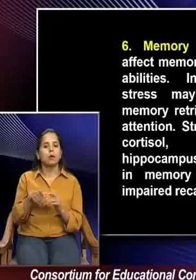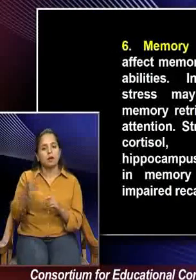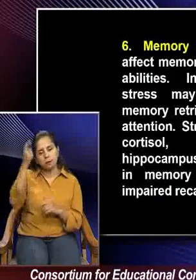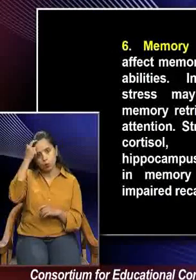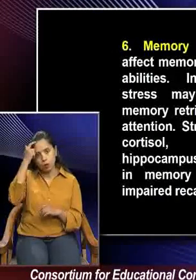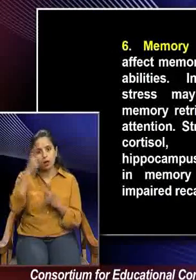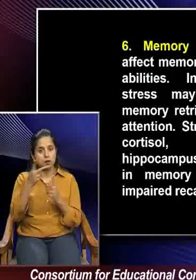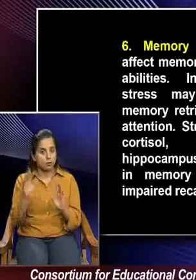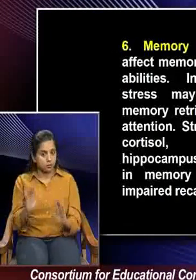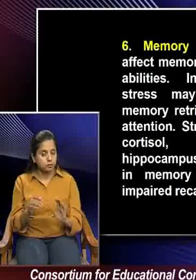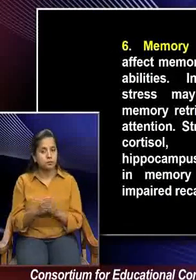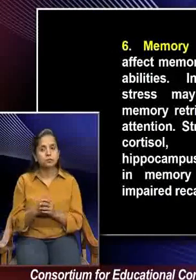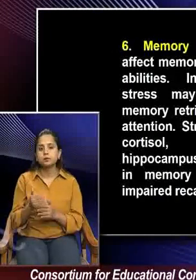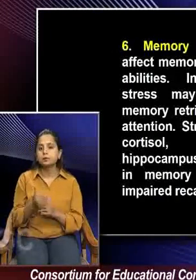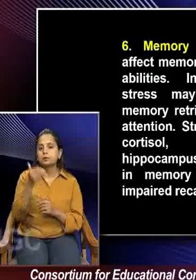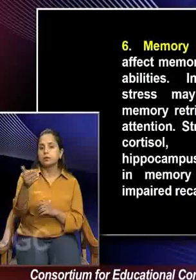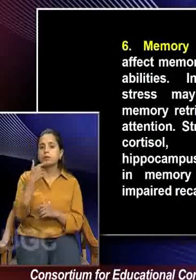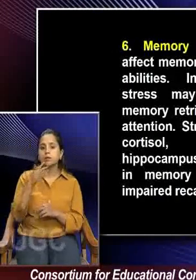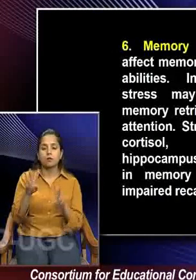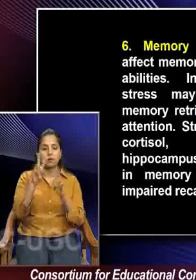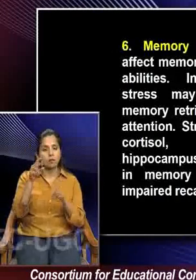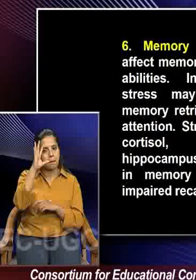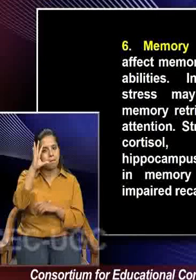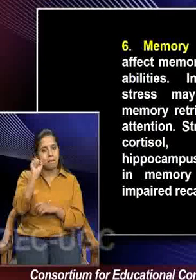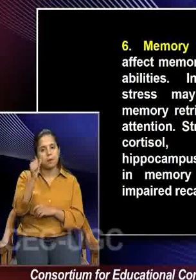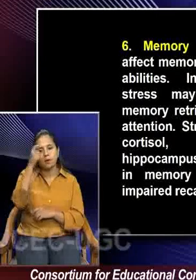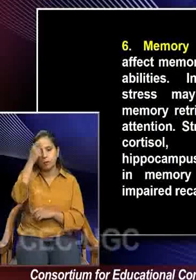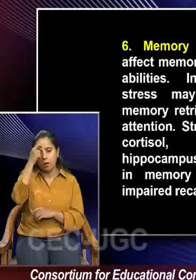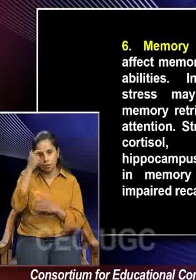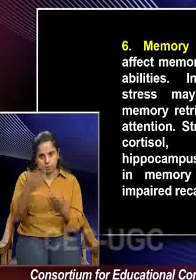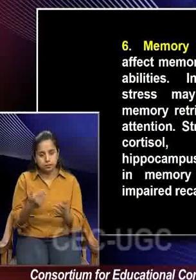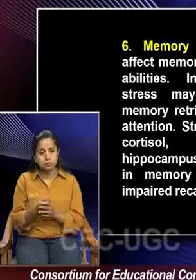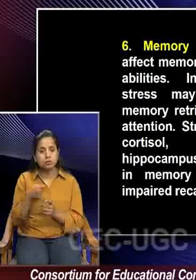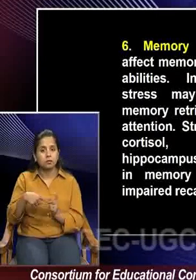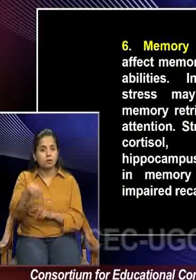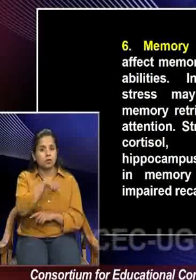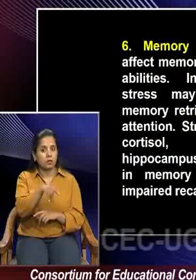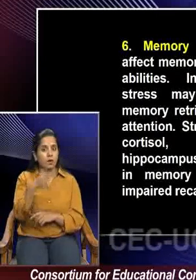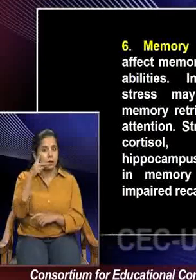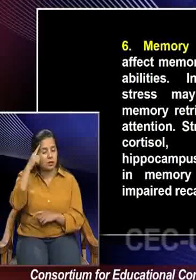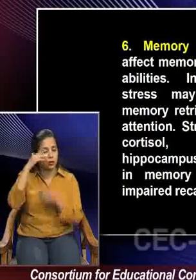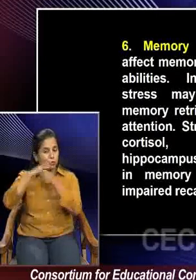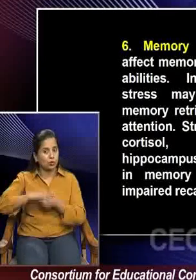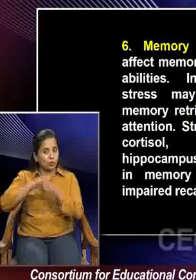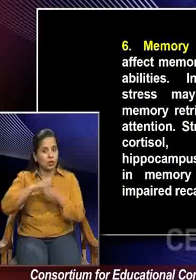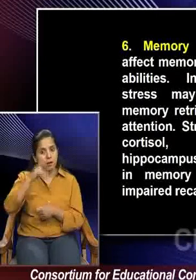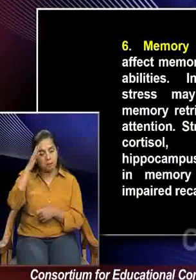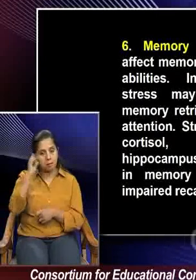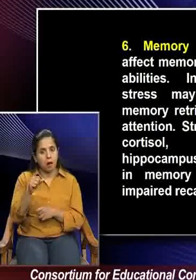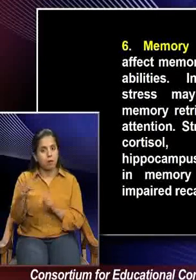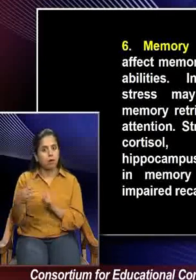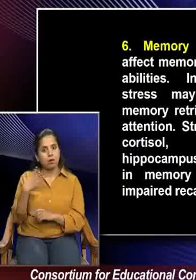brain. Next is your memory problems. The stress can affect the memory